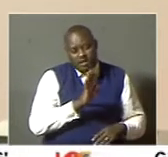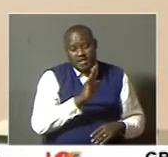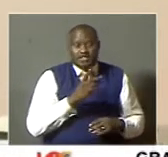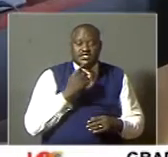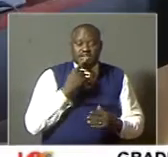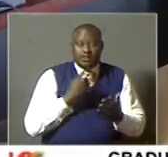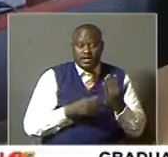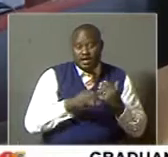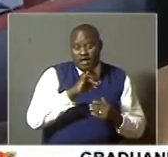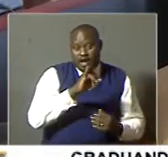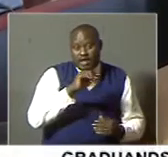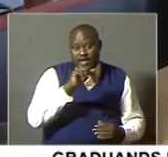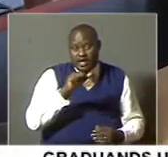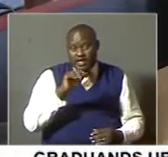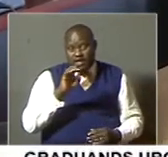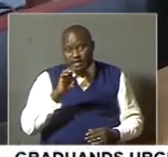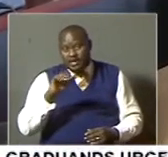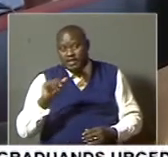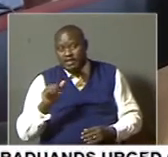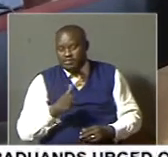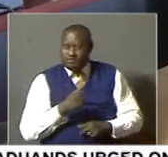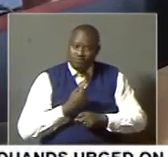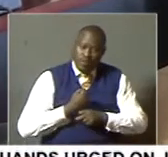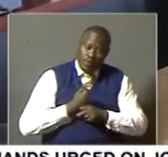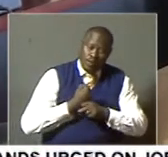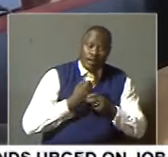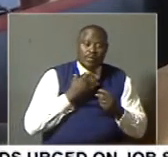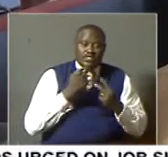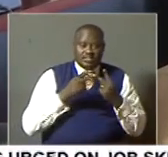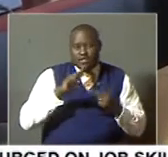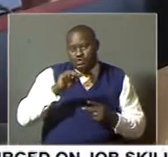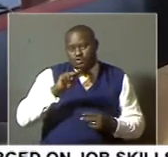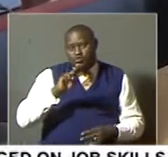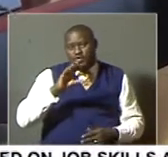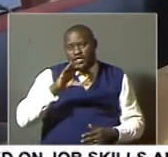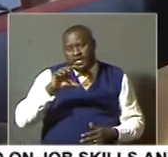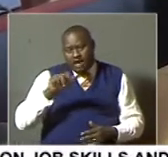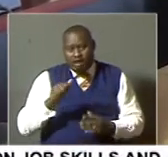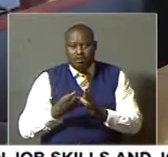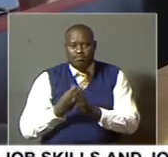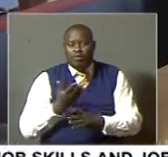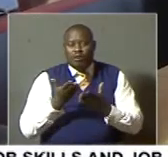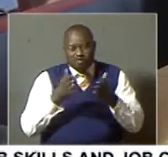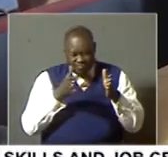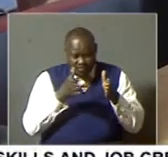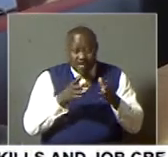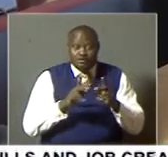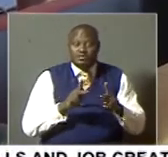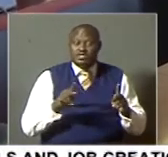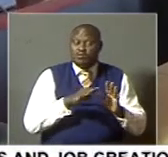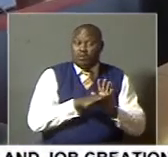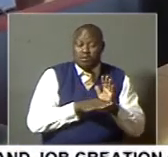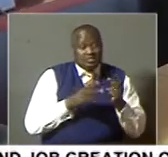as IAEA, they are doing a lot in making nuclear energy for peaceful use and is already supporting Uganda